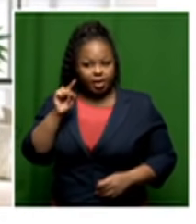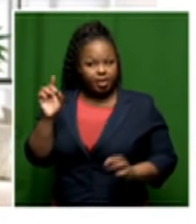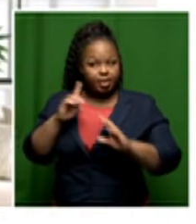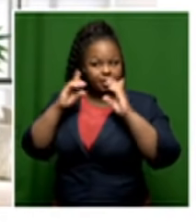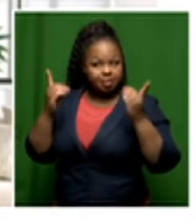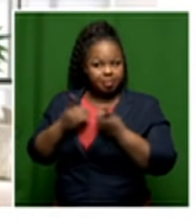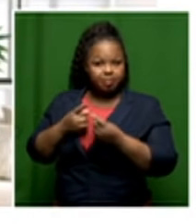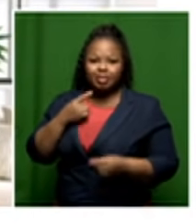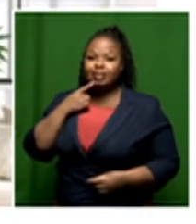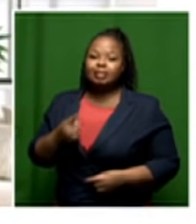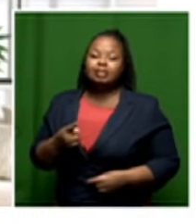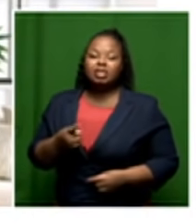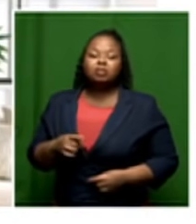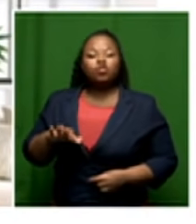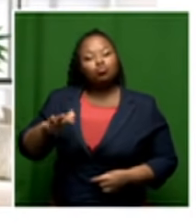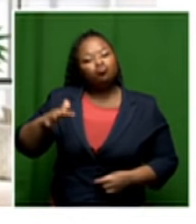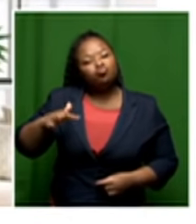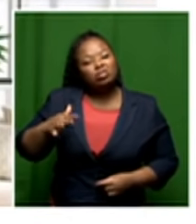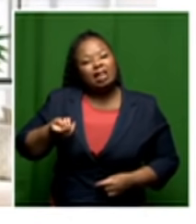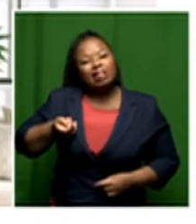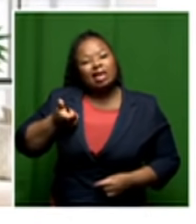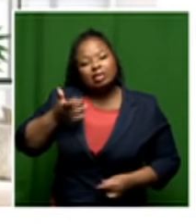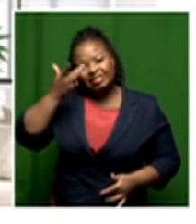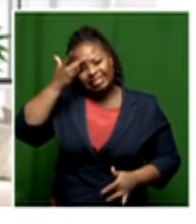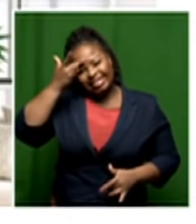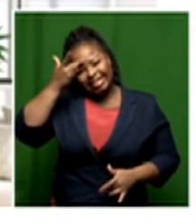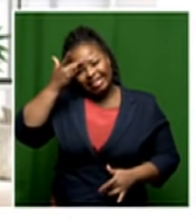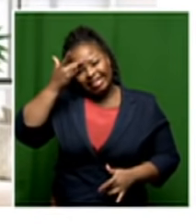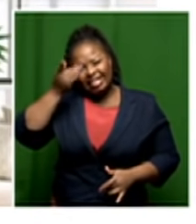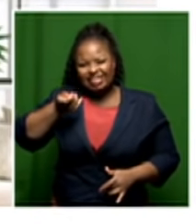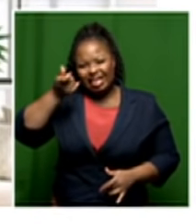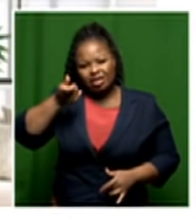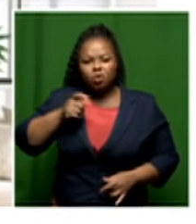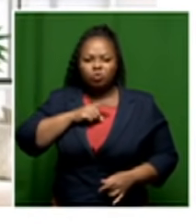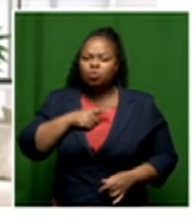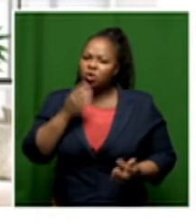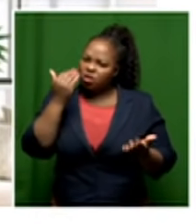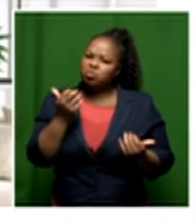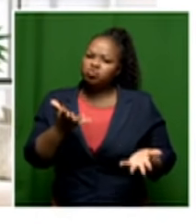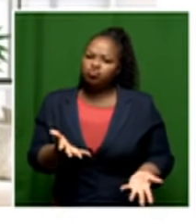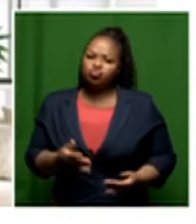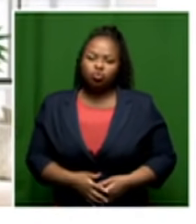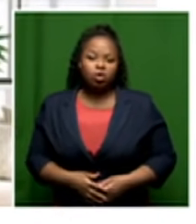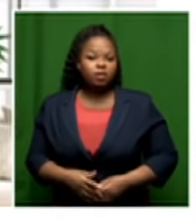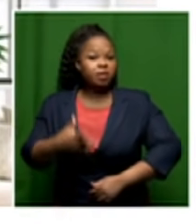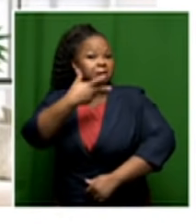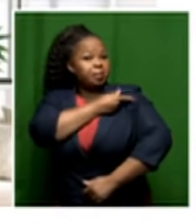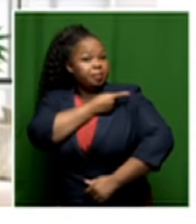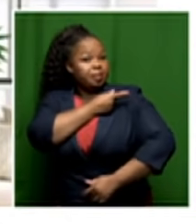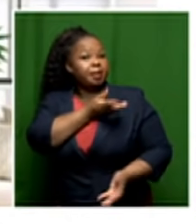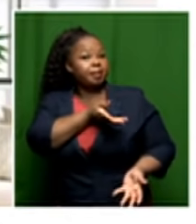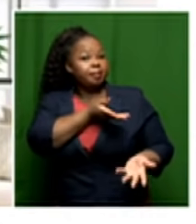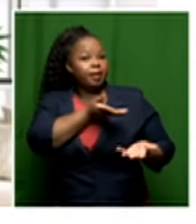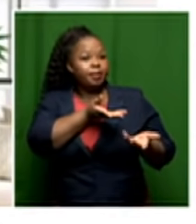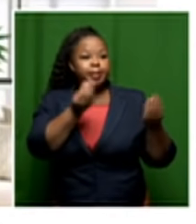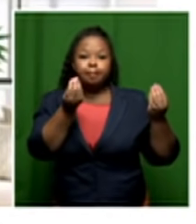is saying she got mild symptoms, which is exactly what we expect, that if you've had a vaccine, if you do get infected,